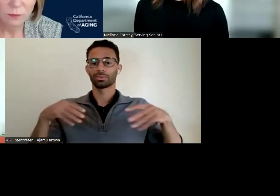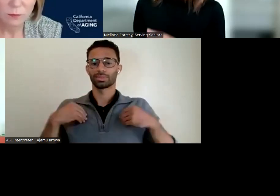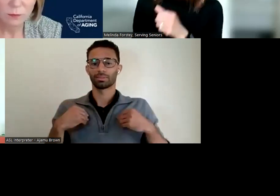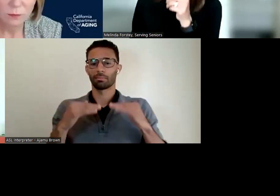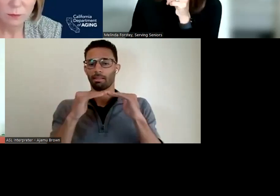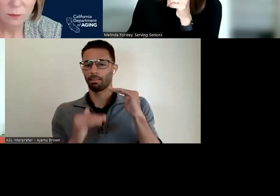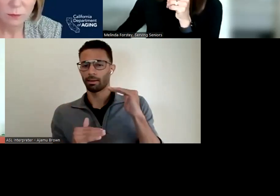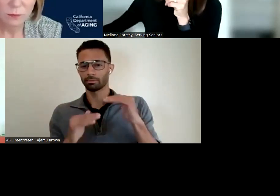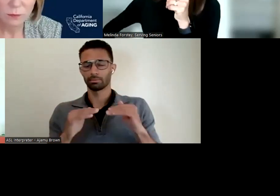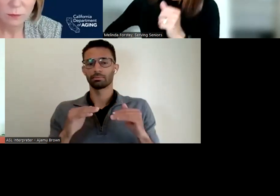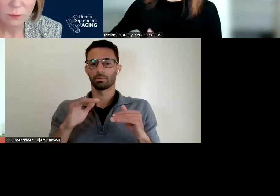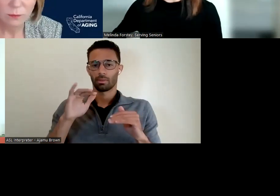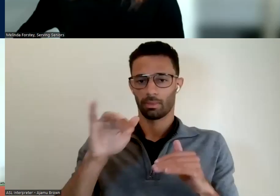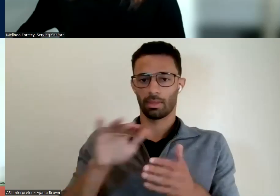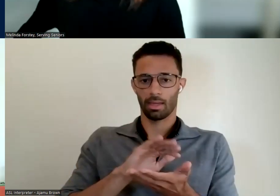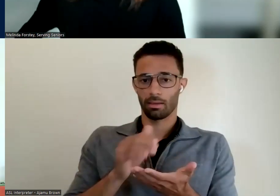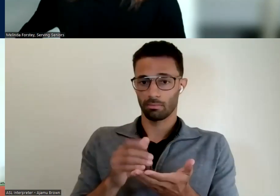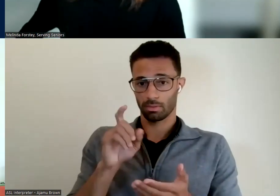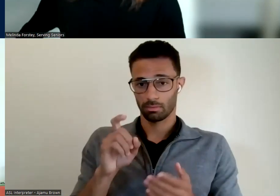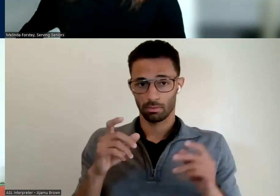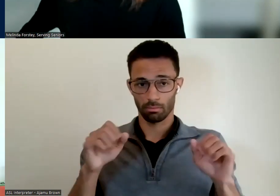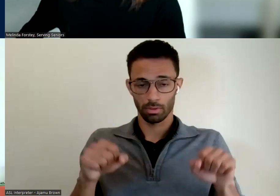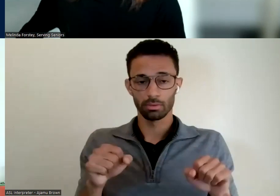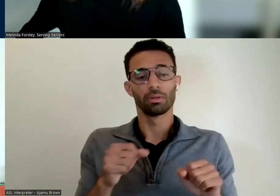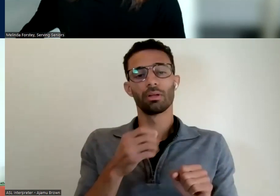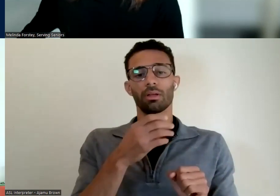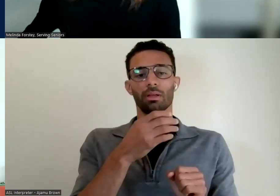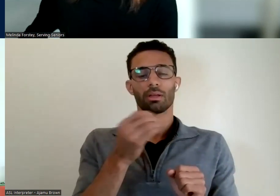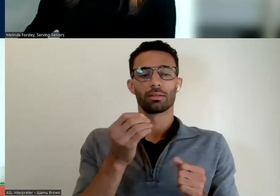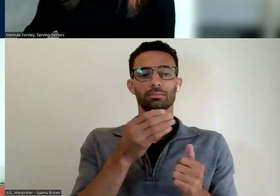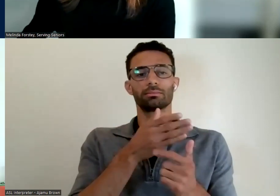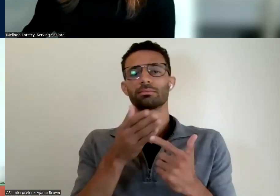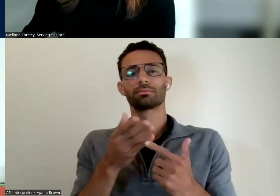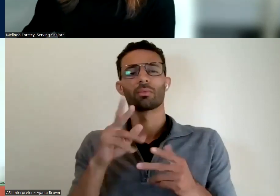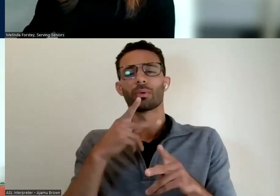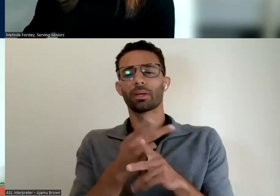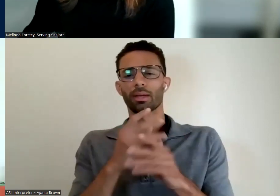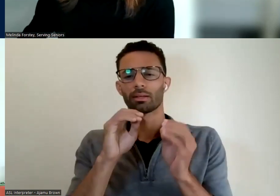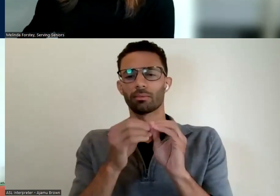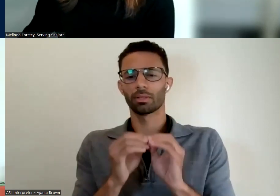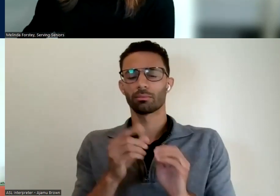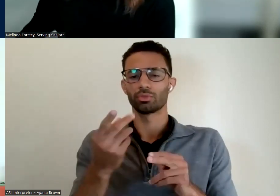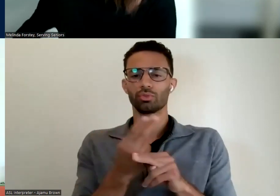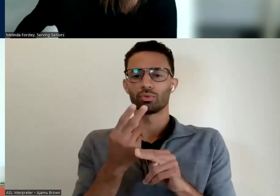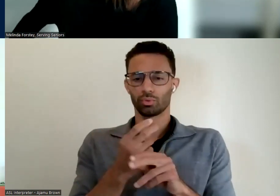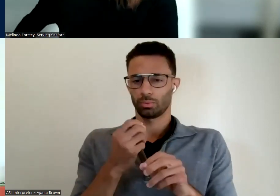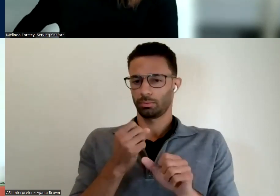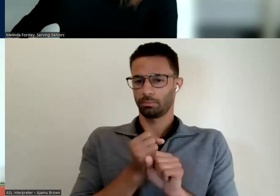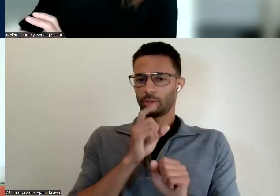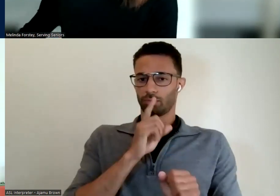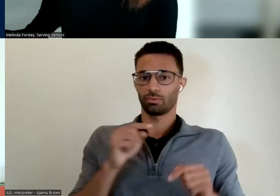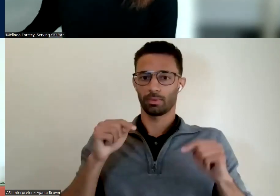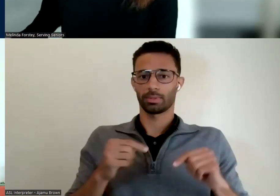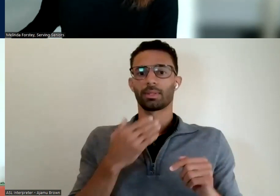Second question is, what kind of data are you utilizing to determine whether or not this is the most cost-effective housing intervention